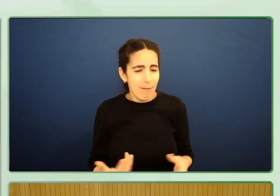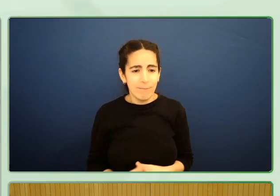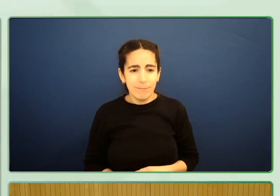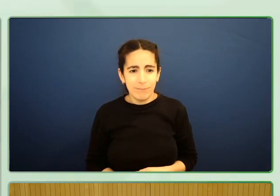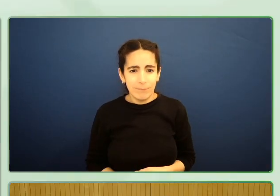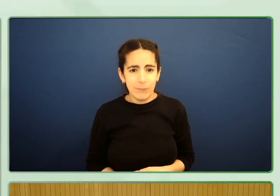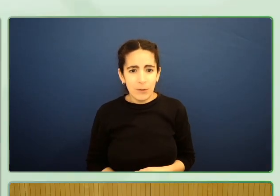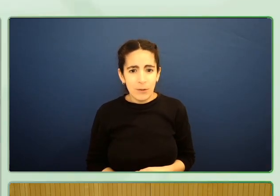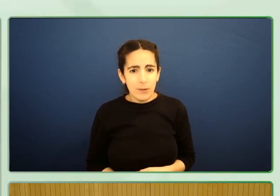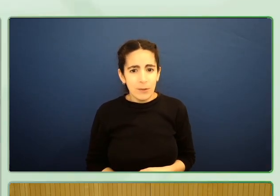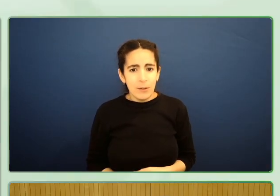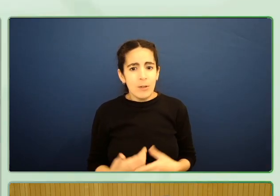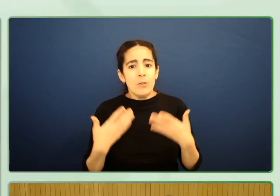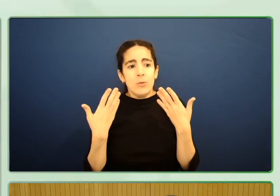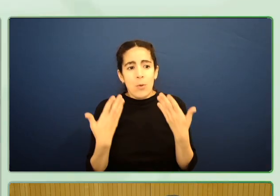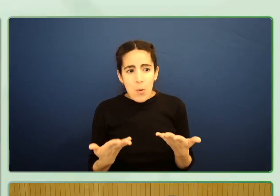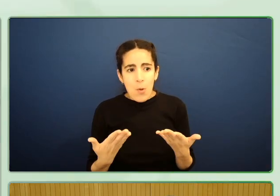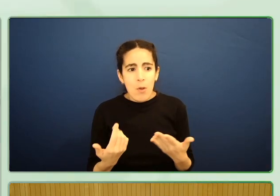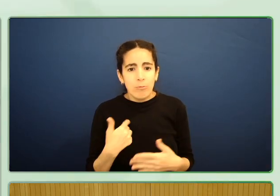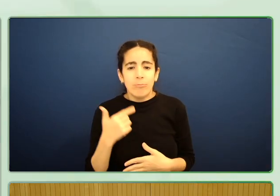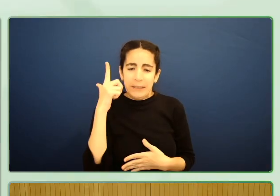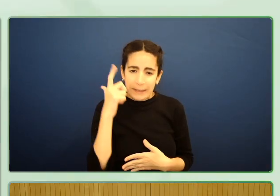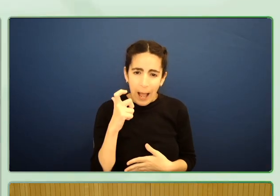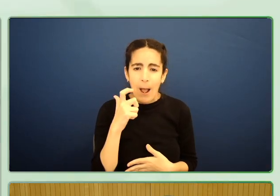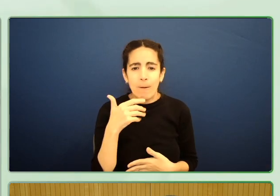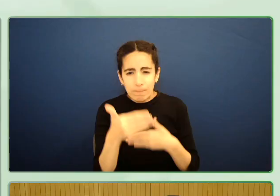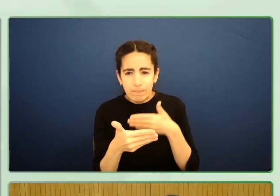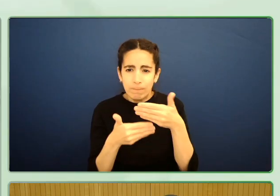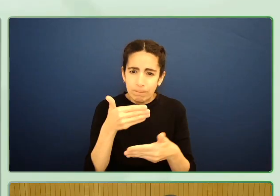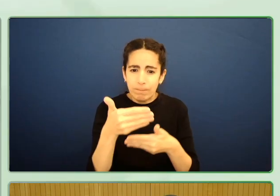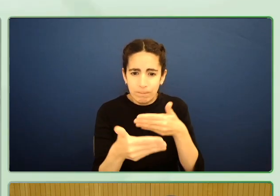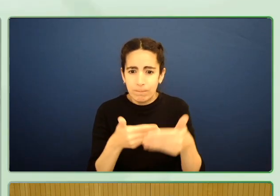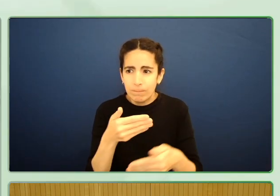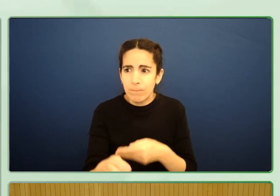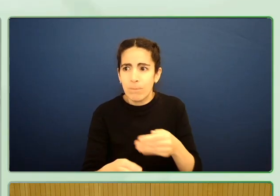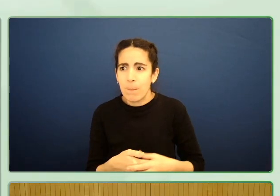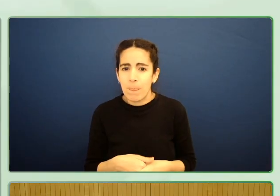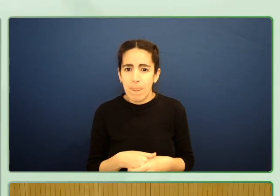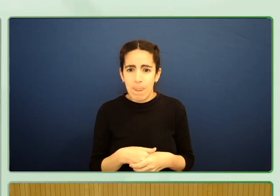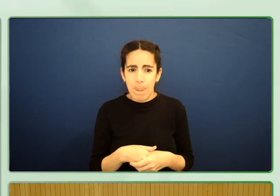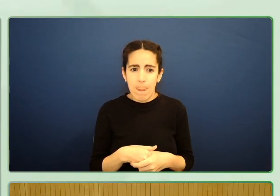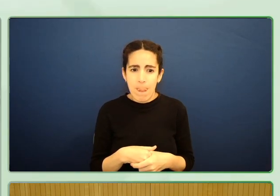that we were forgotten for a lot of time. Yeah, we were crying alone.